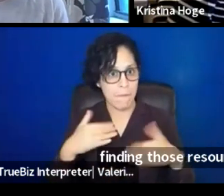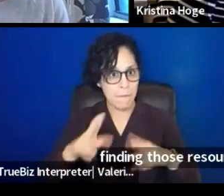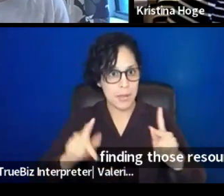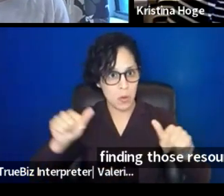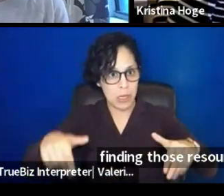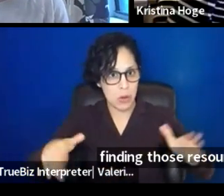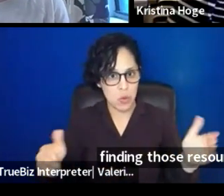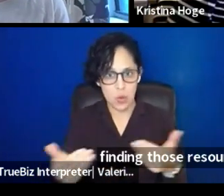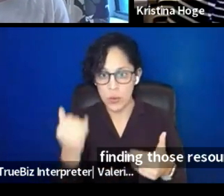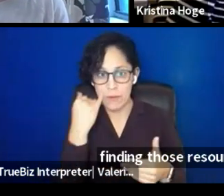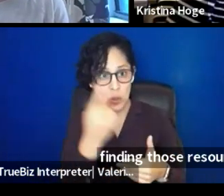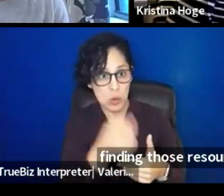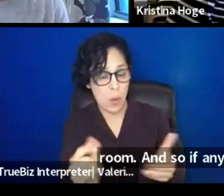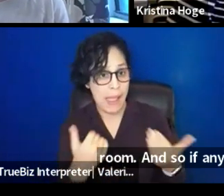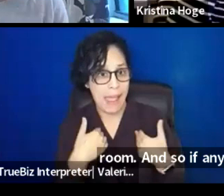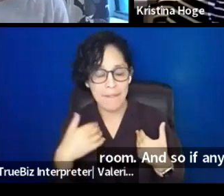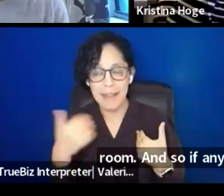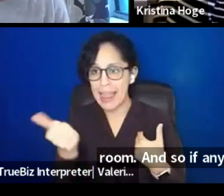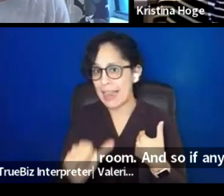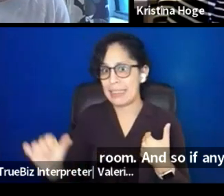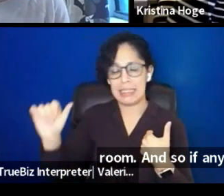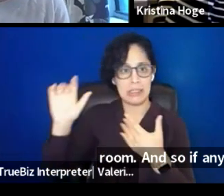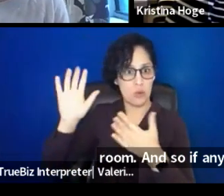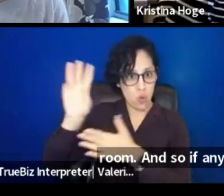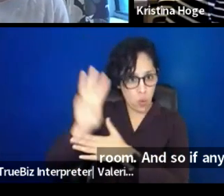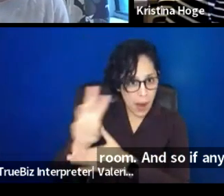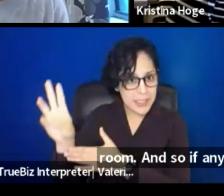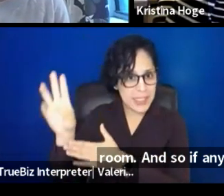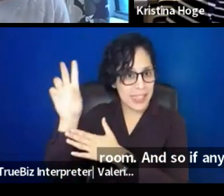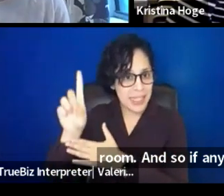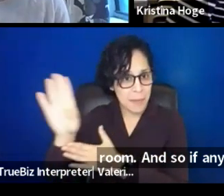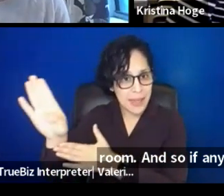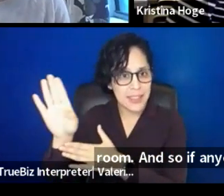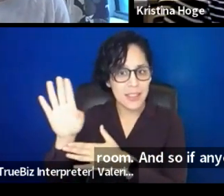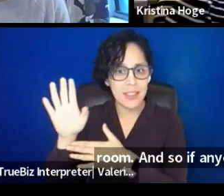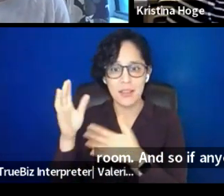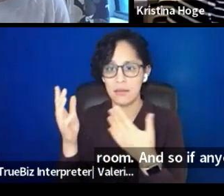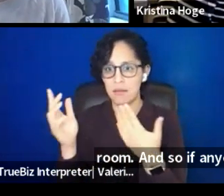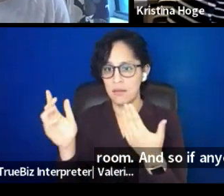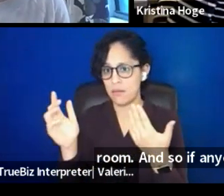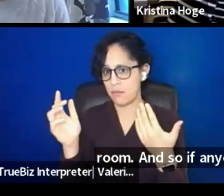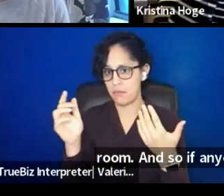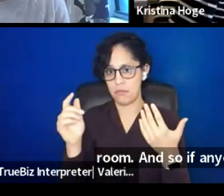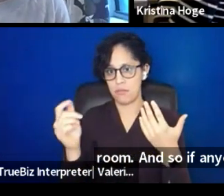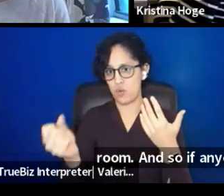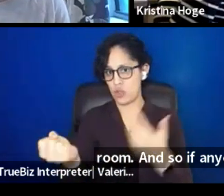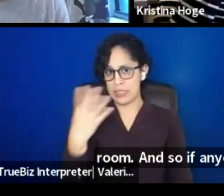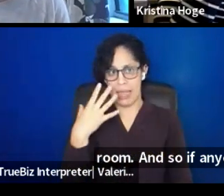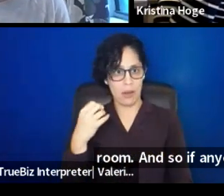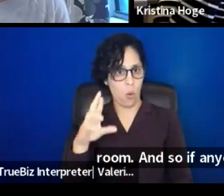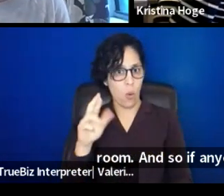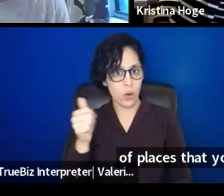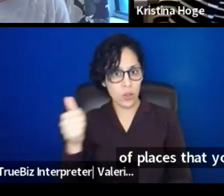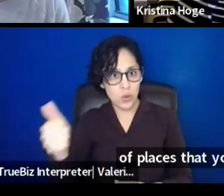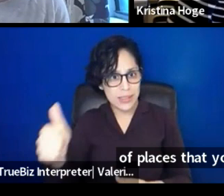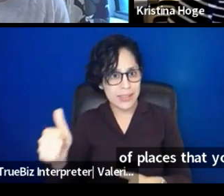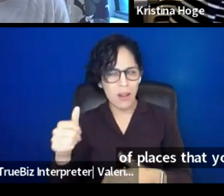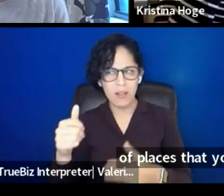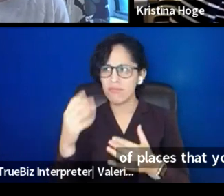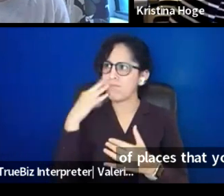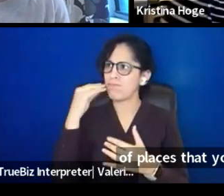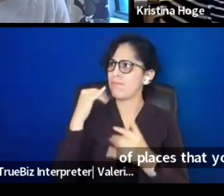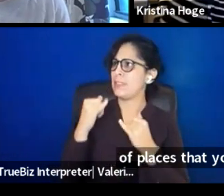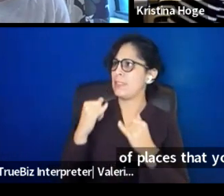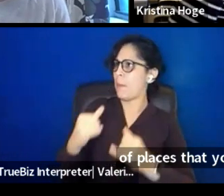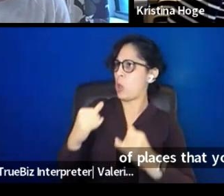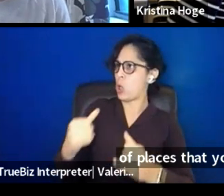has any like national databases of places that you can look up, or if you are in similar situations